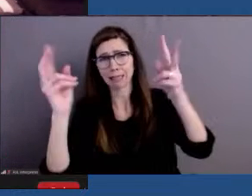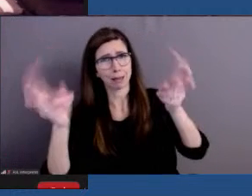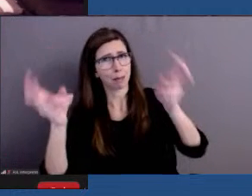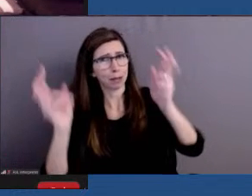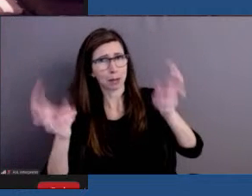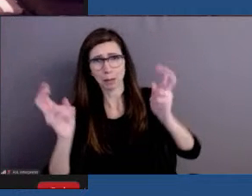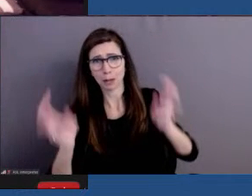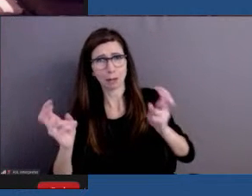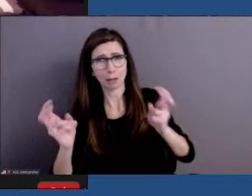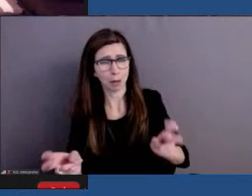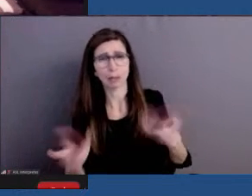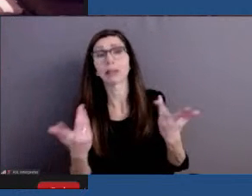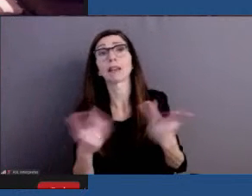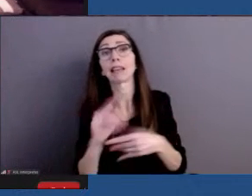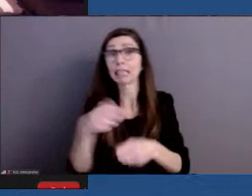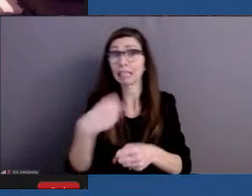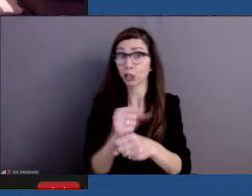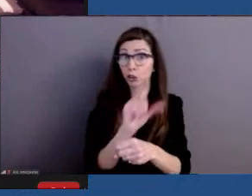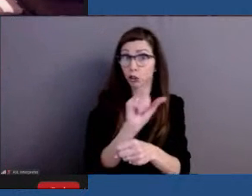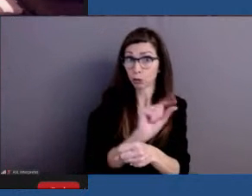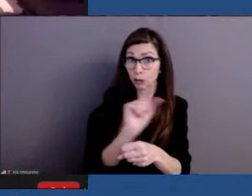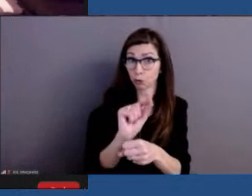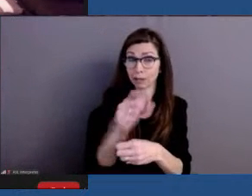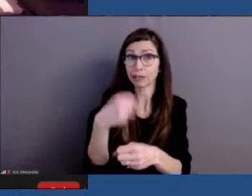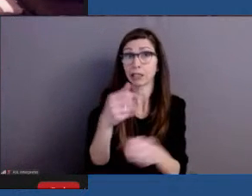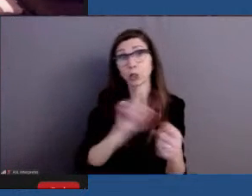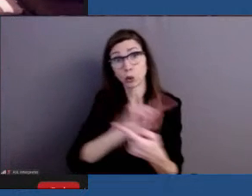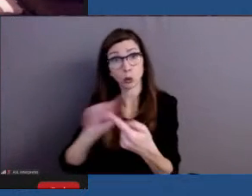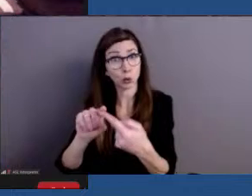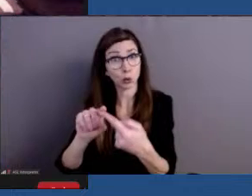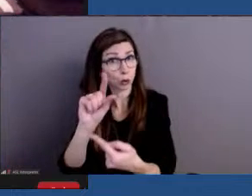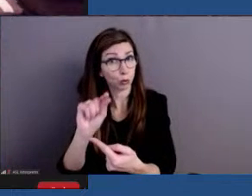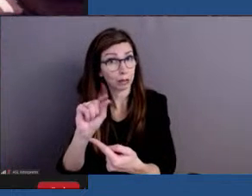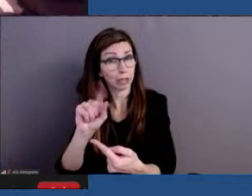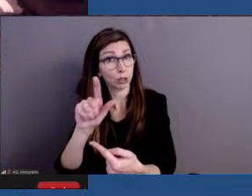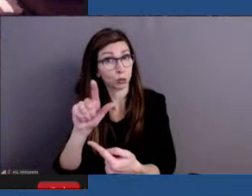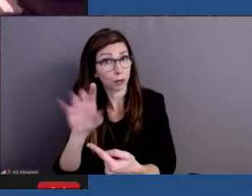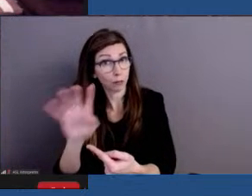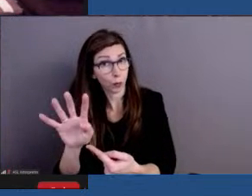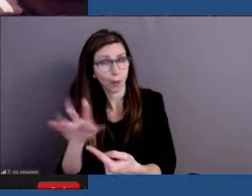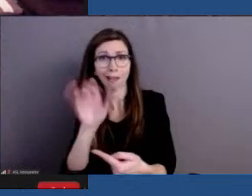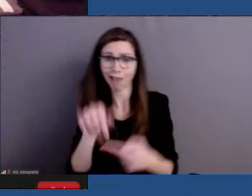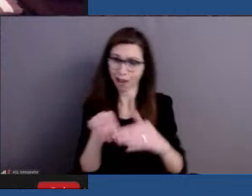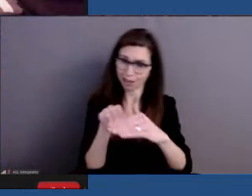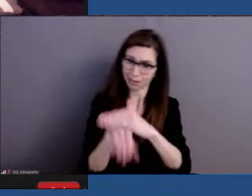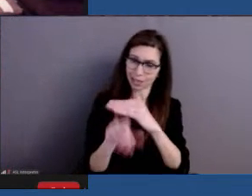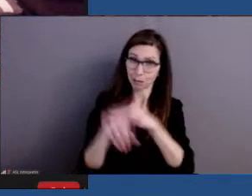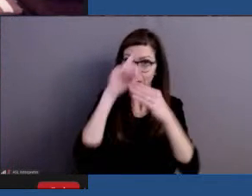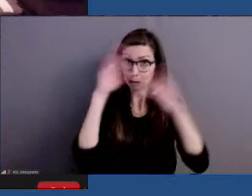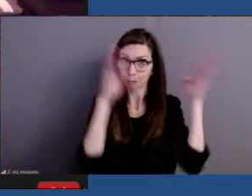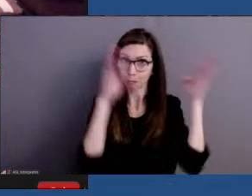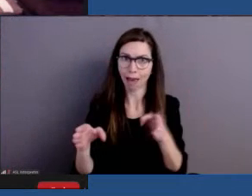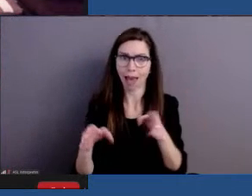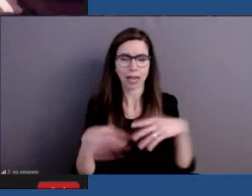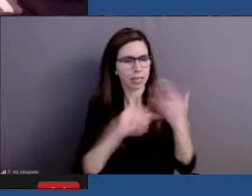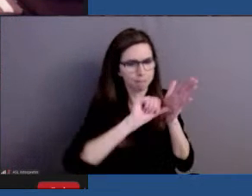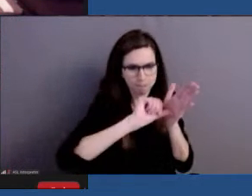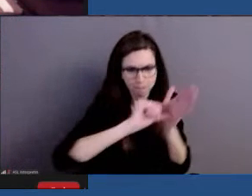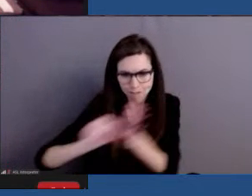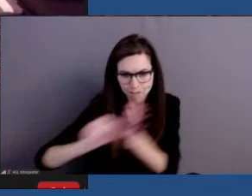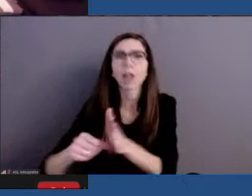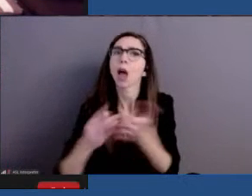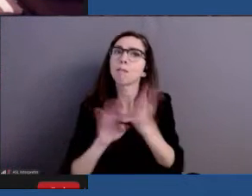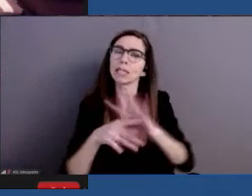to 2024 City of Ottawa Municipal Accessibility Plan highlights that engagement with persons with disabilities